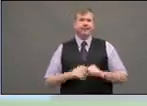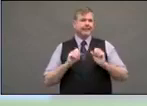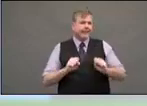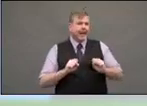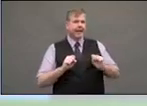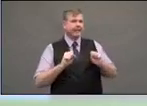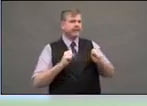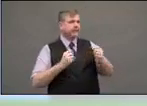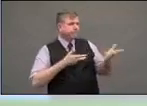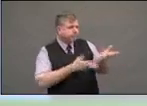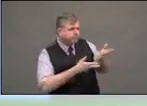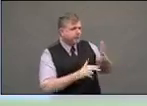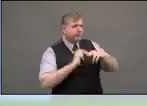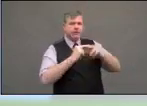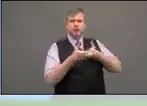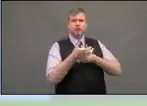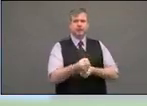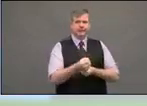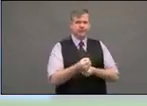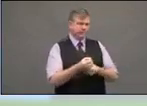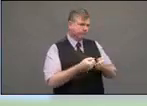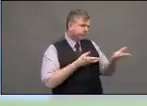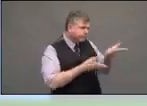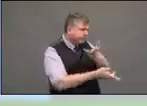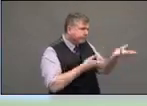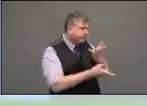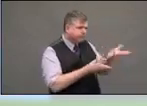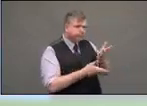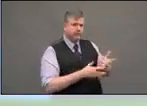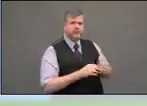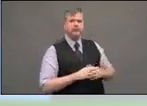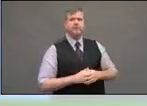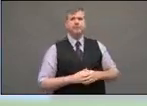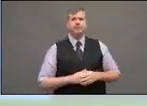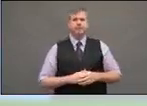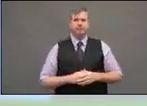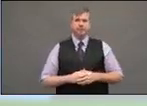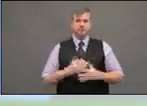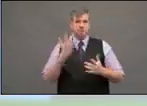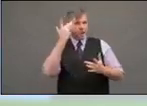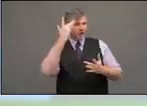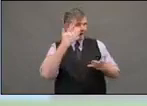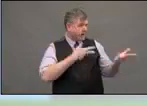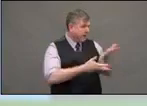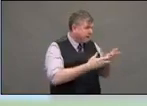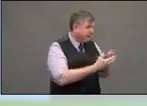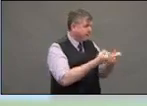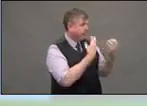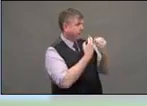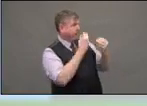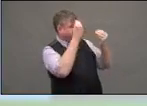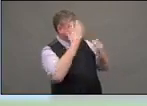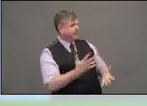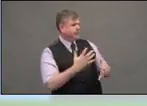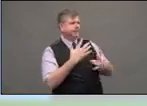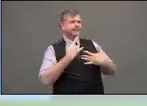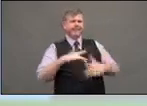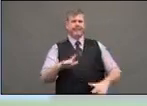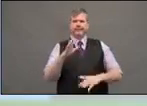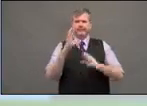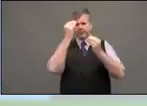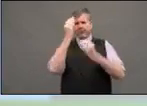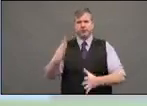end. As Dr. Rudman described, you're having conversations about sensitive information at times, and so we want to make sure that you are able to have